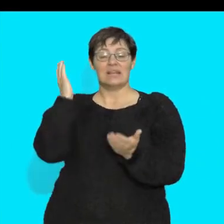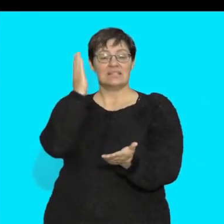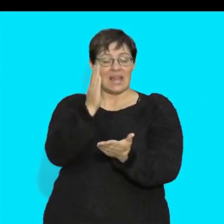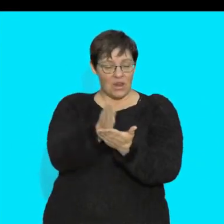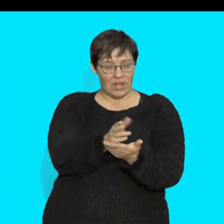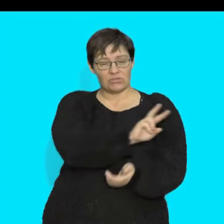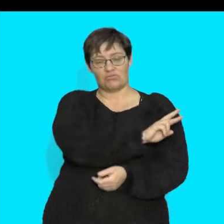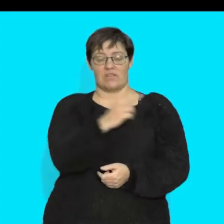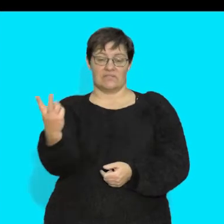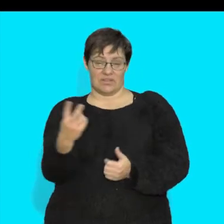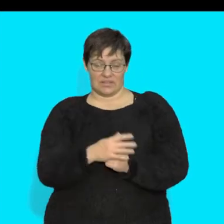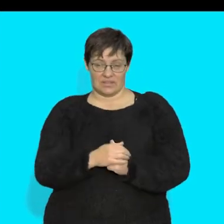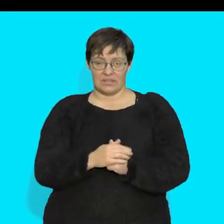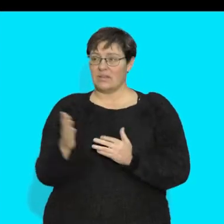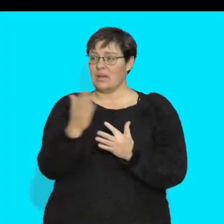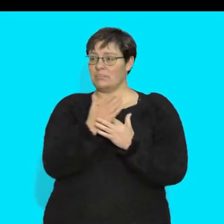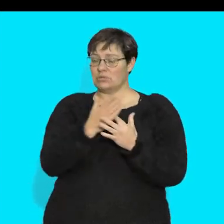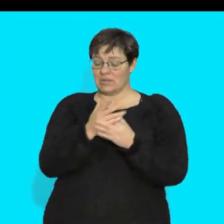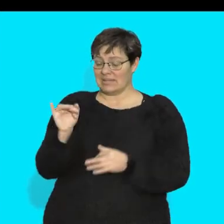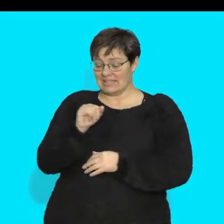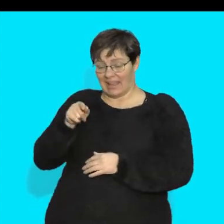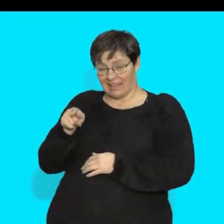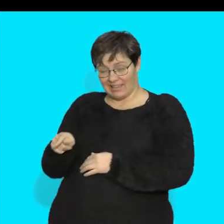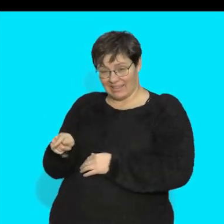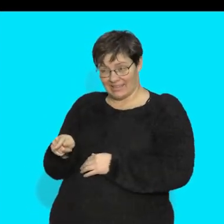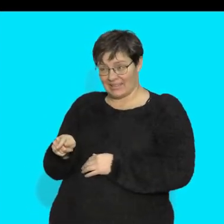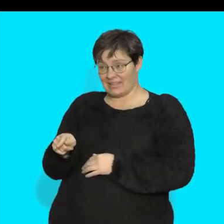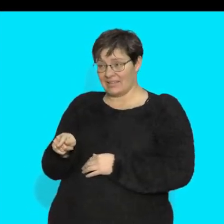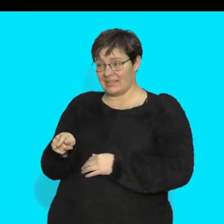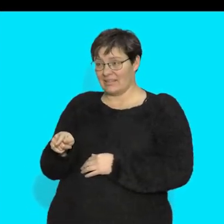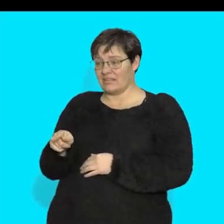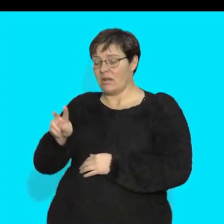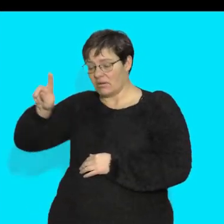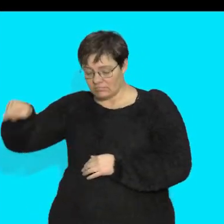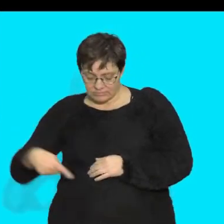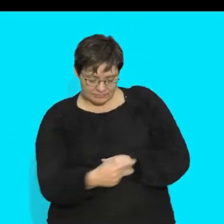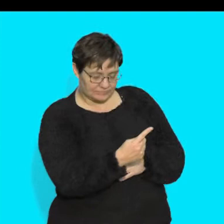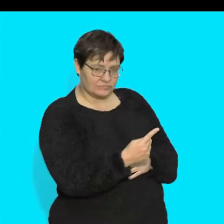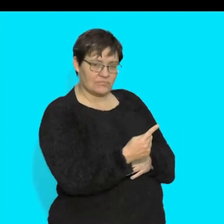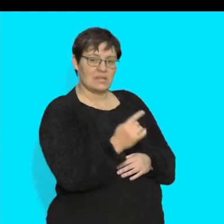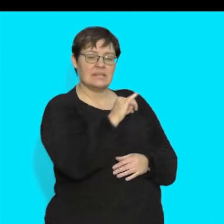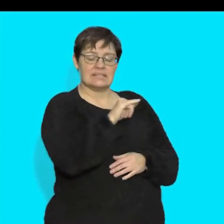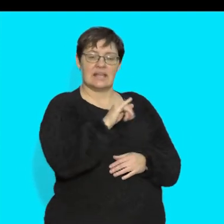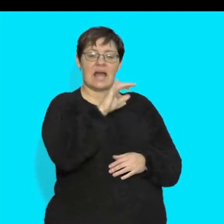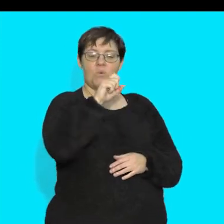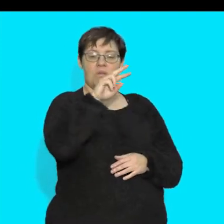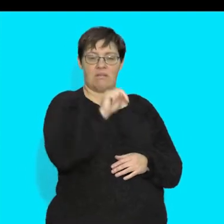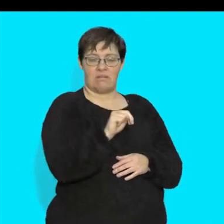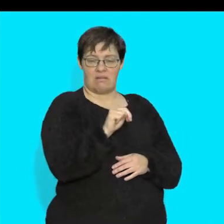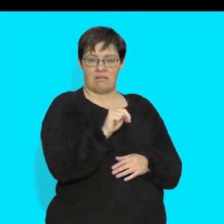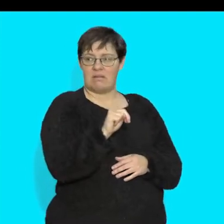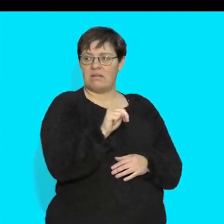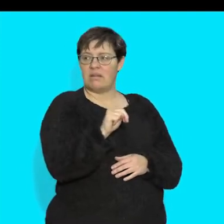a direct transfer of electrons between the zinc, and the zinc would be going to zinc